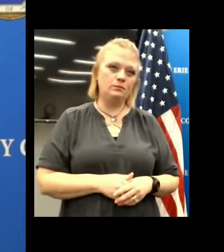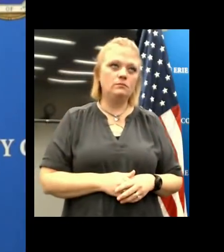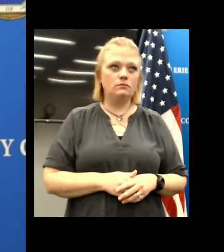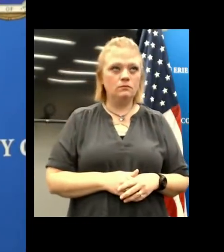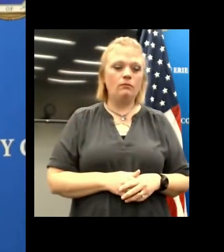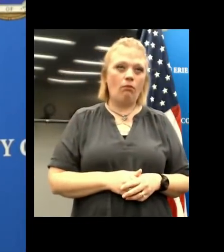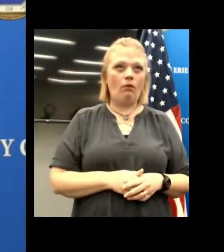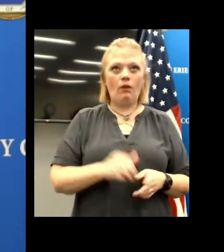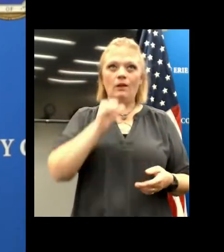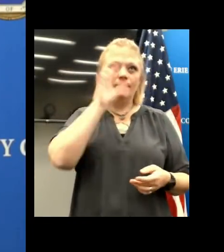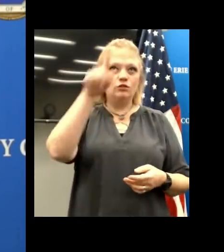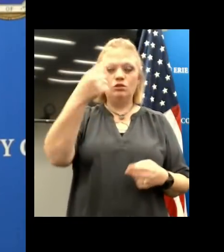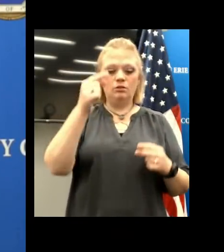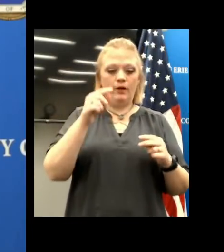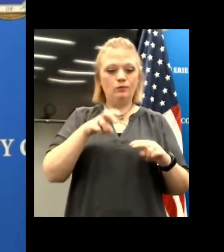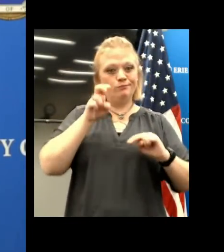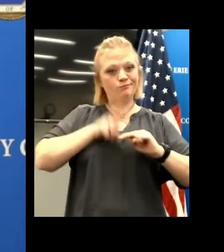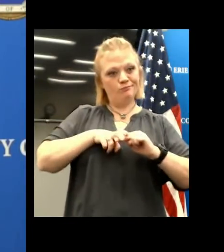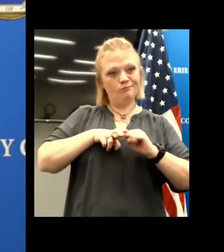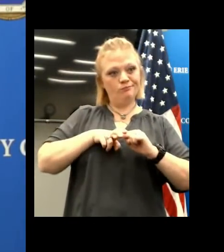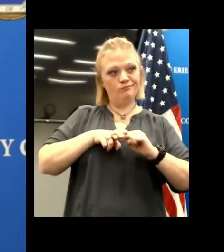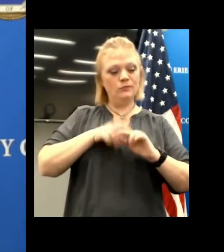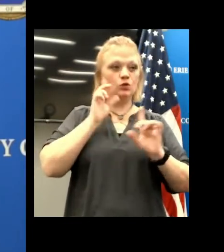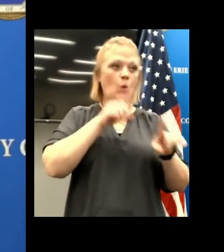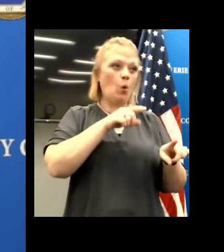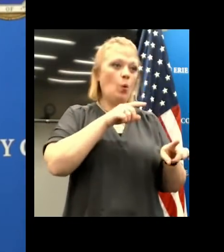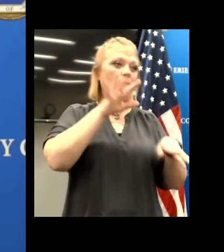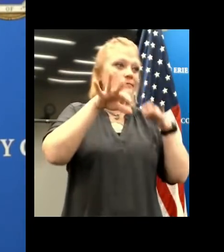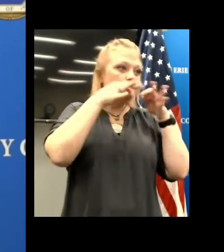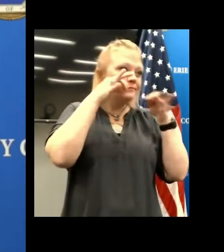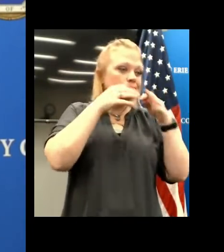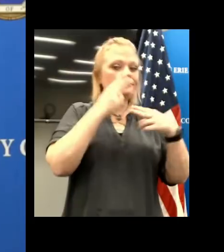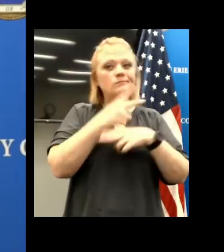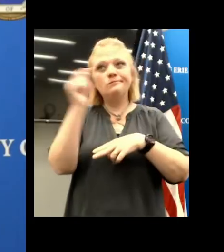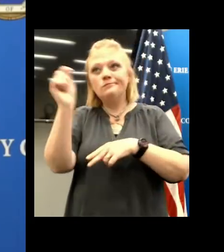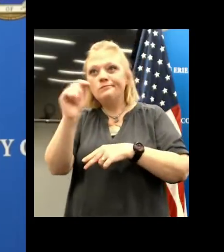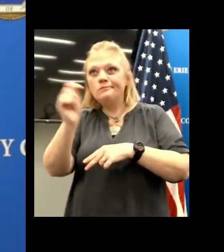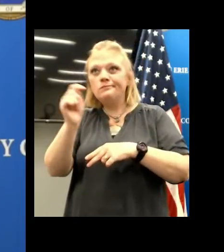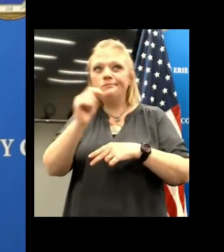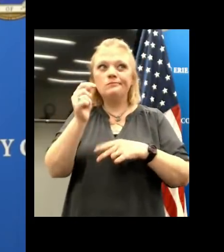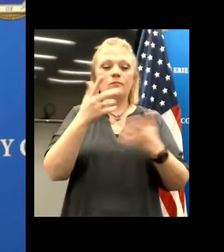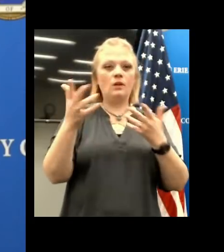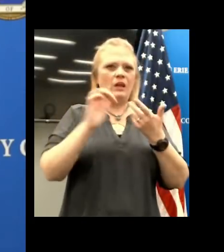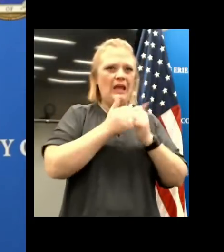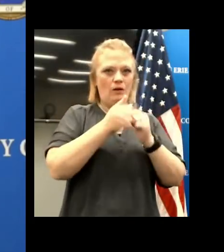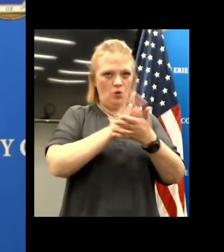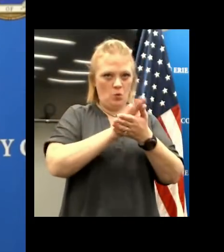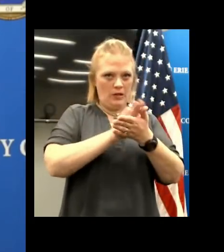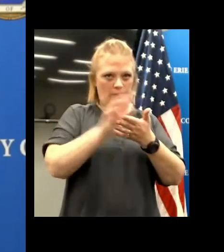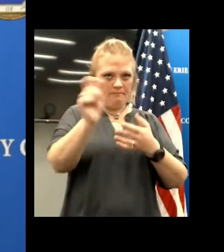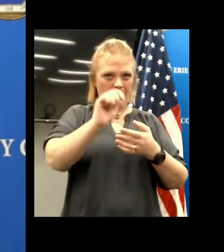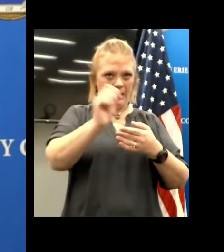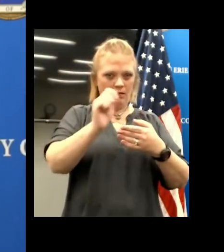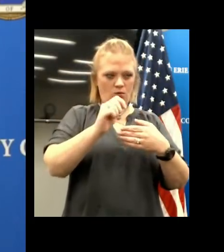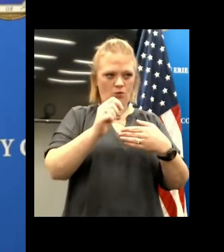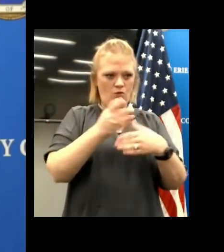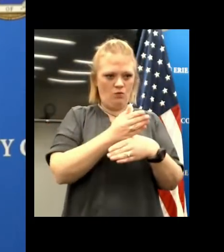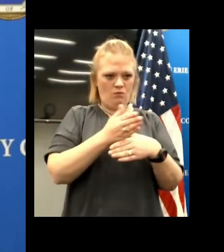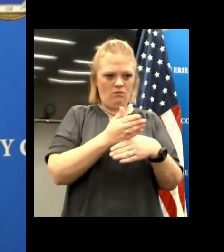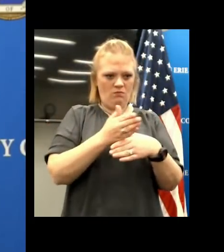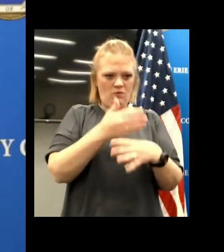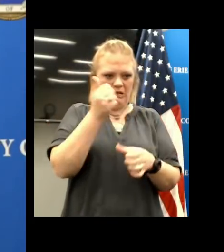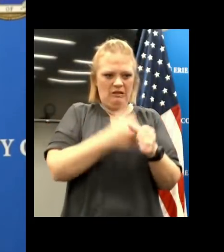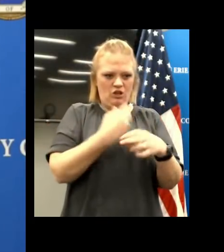before, it's not just about sitting in the stands, it's going in the concessions, using the restrooms. How do you clean the restrooms between use?